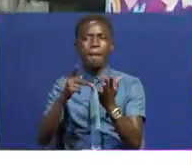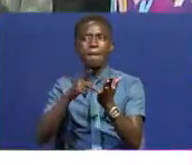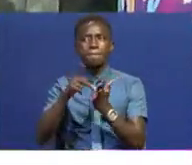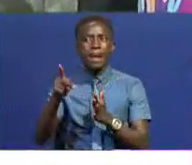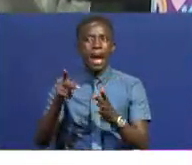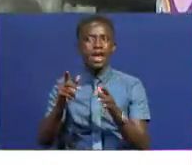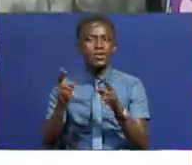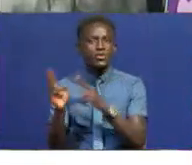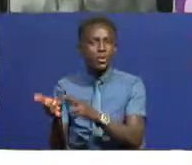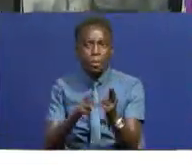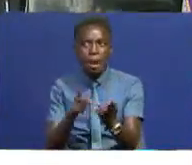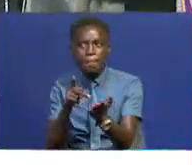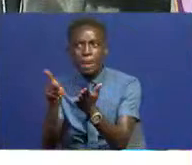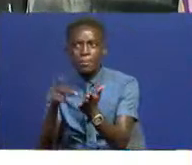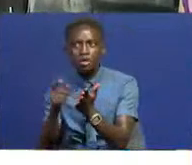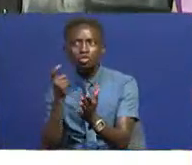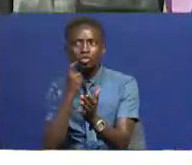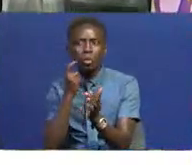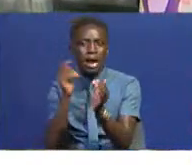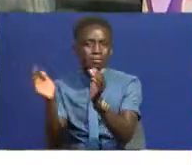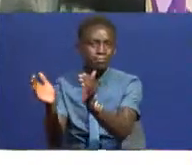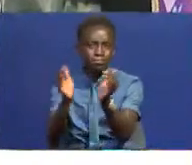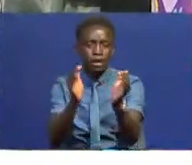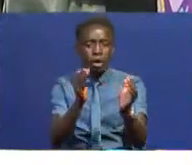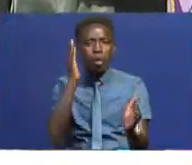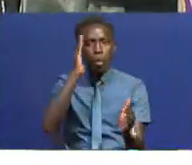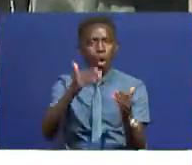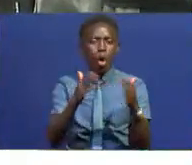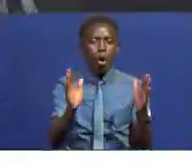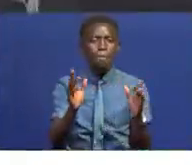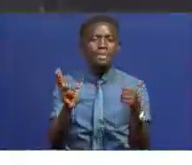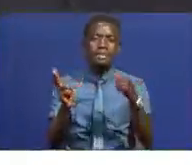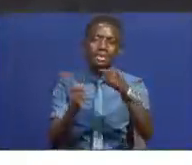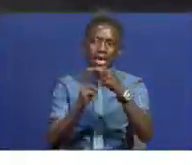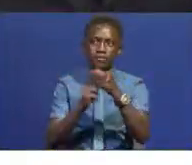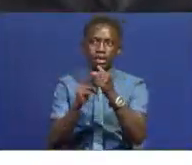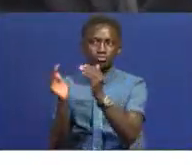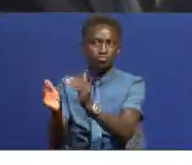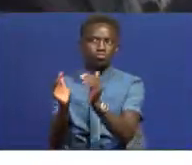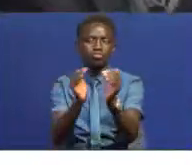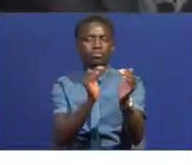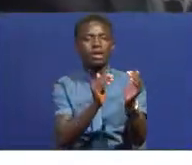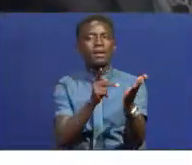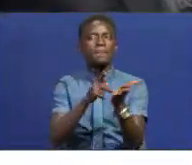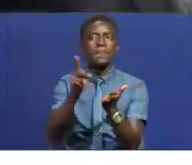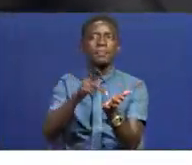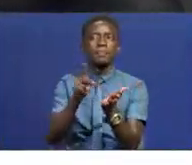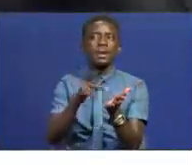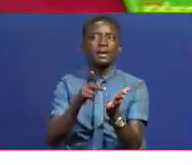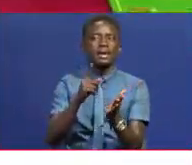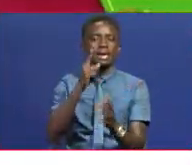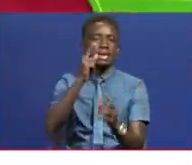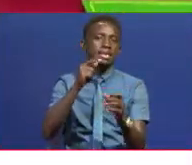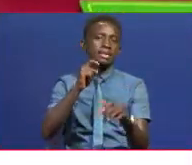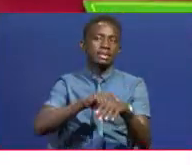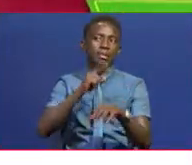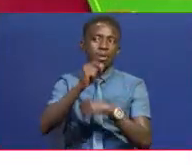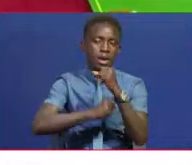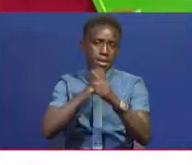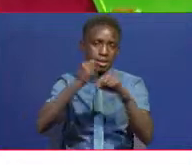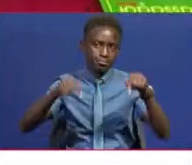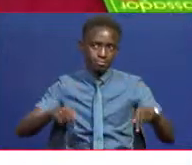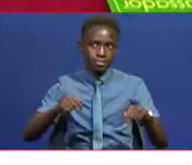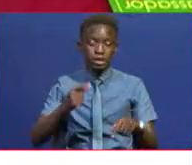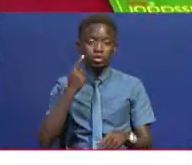franchising, and we'll open another 7 domestic franchise stores into the year. So you can imagine with that kind of an investment of 400